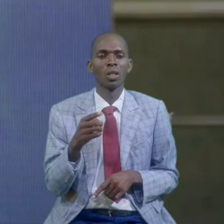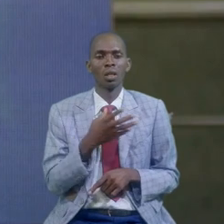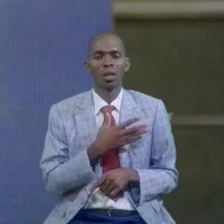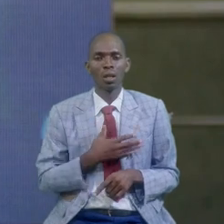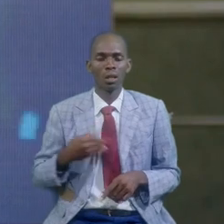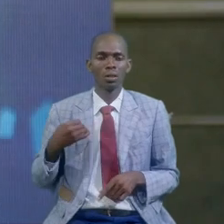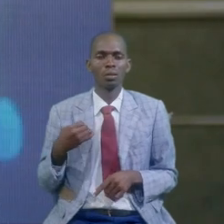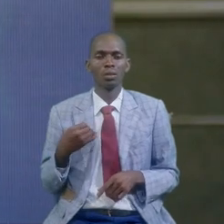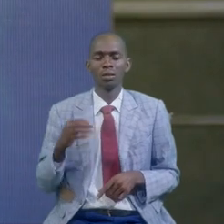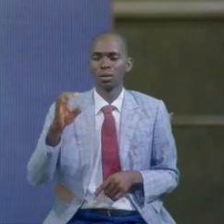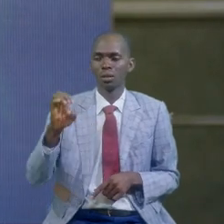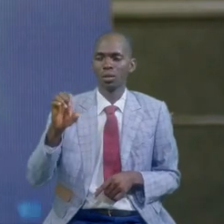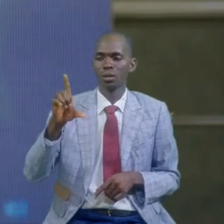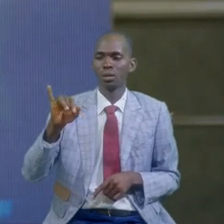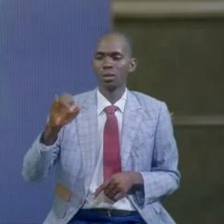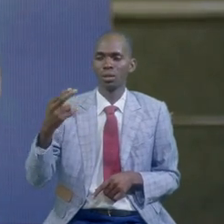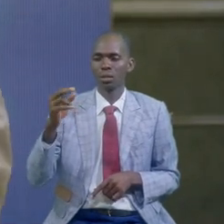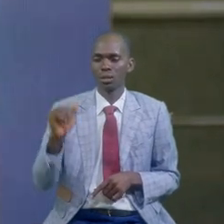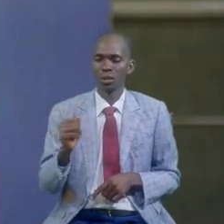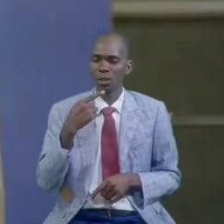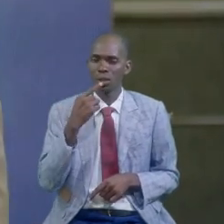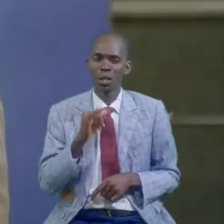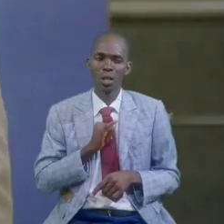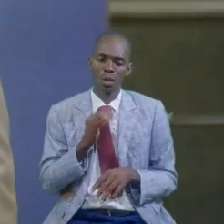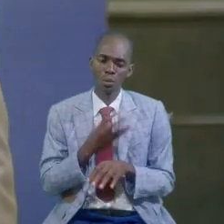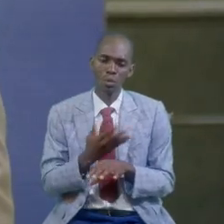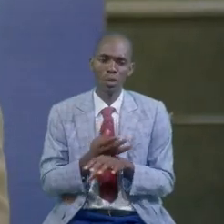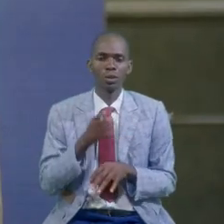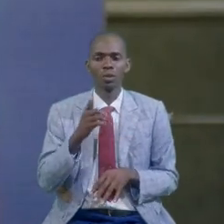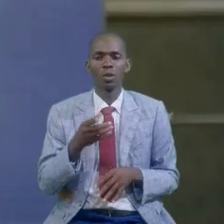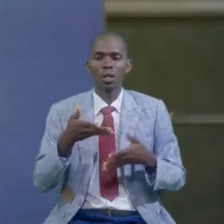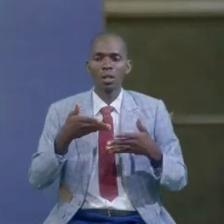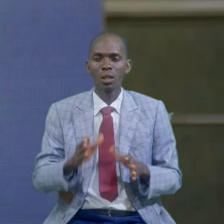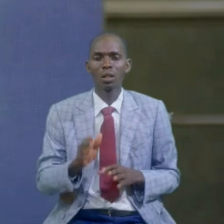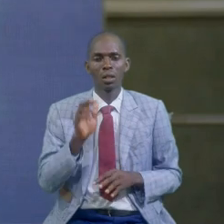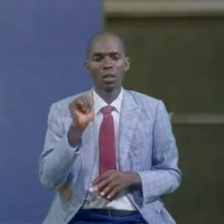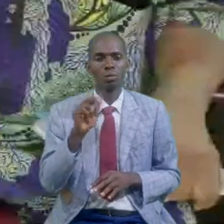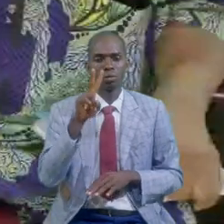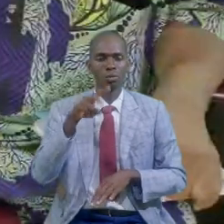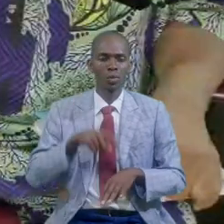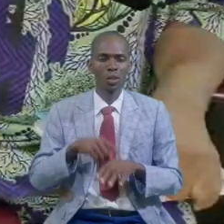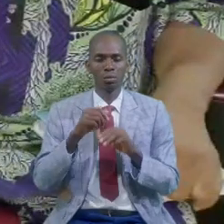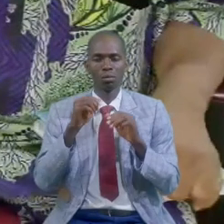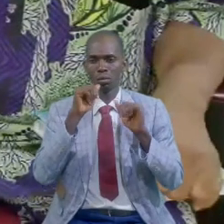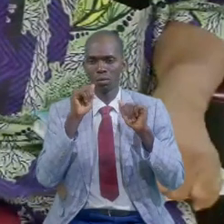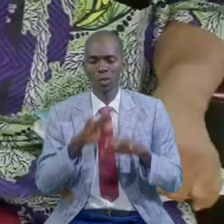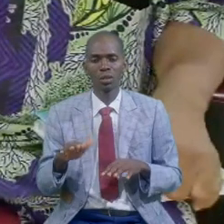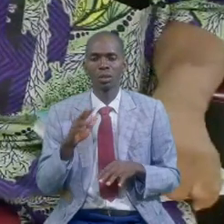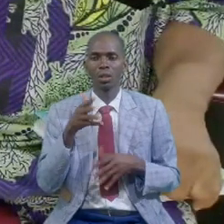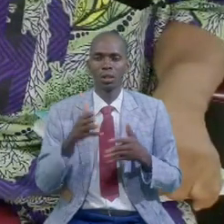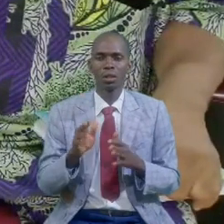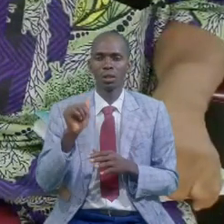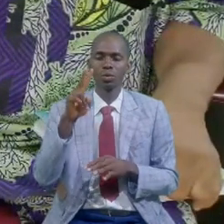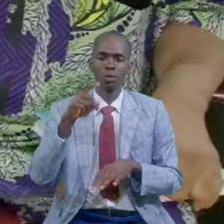Elisha said, I pray thee, let a double portion. Let a